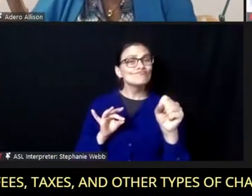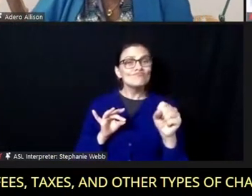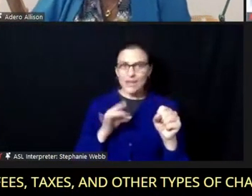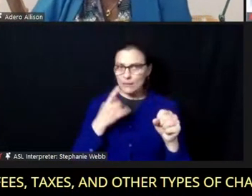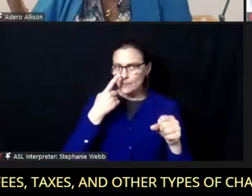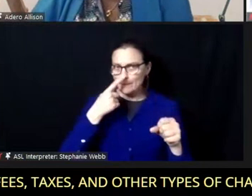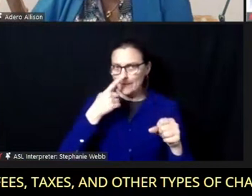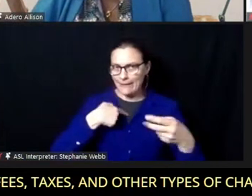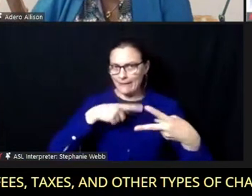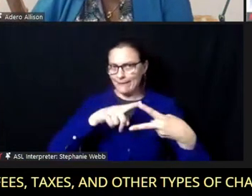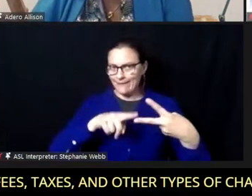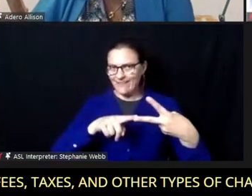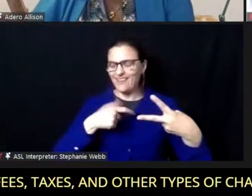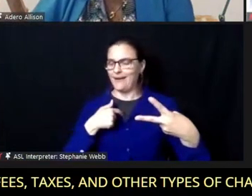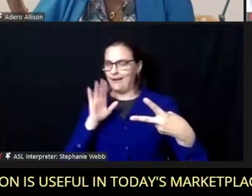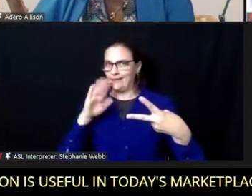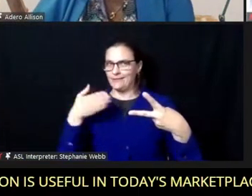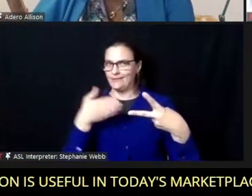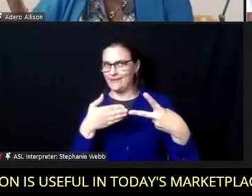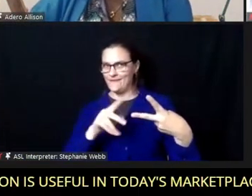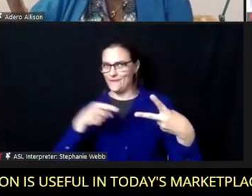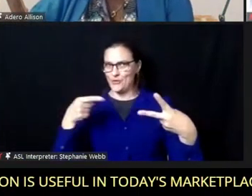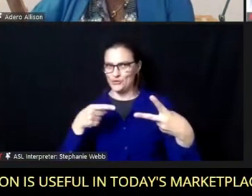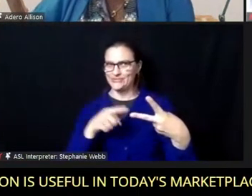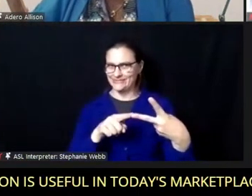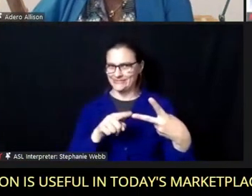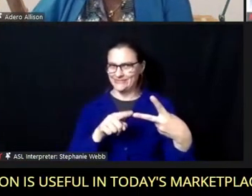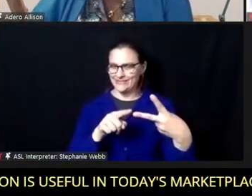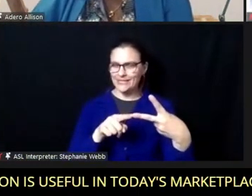that when I was looking at that label,